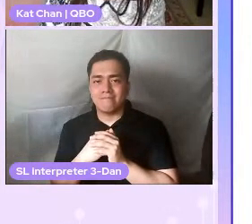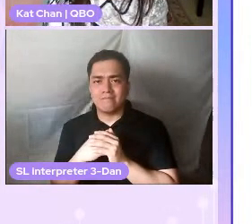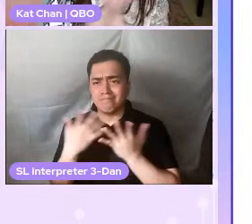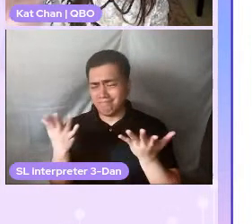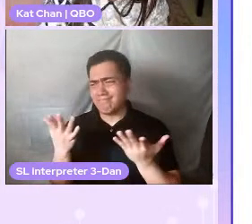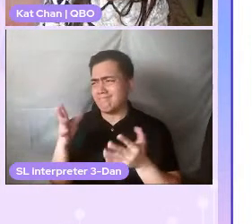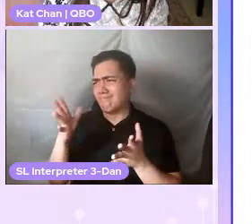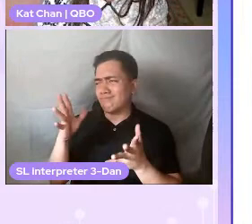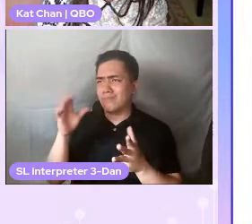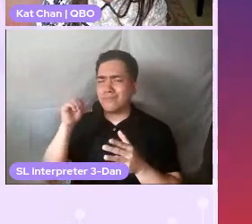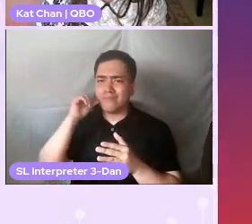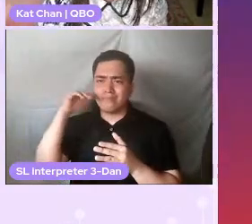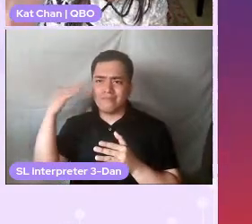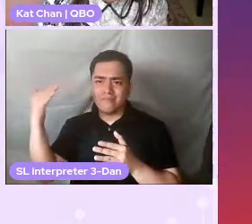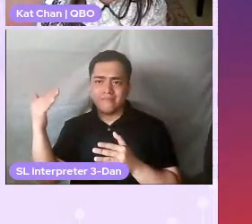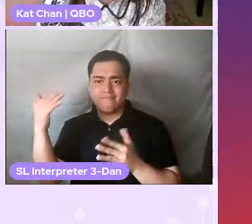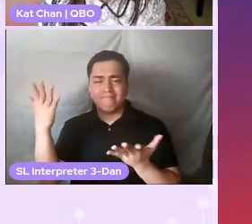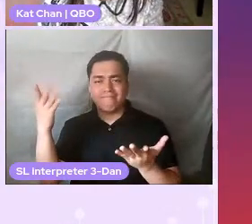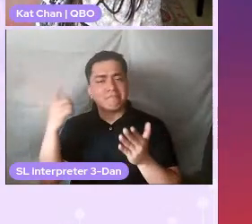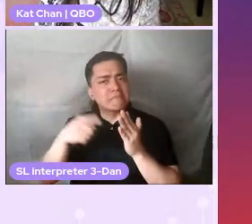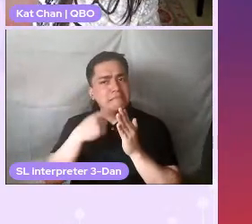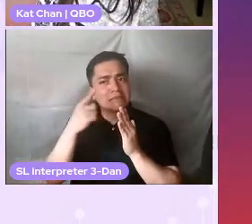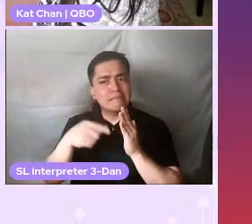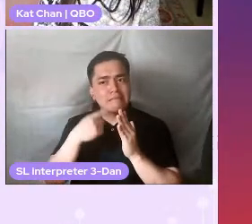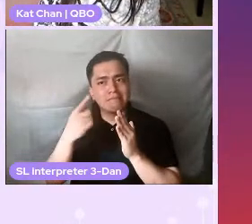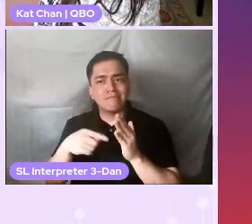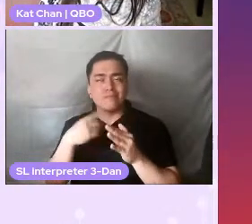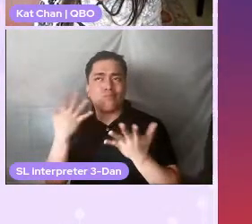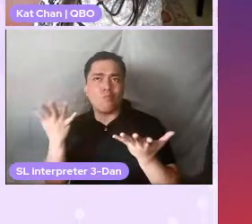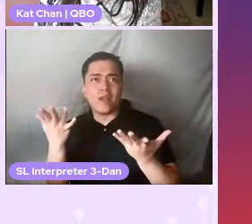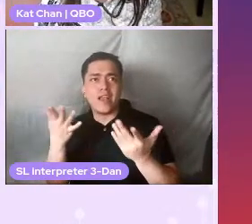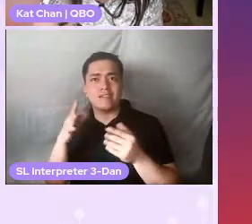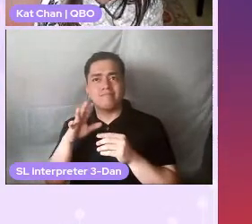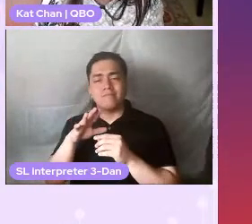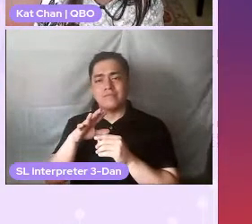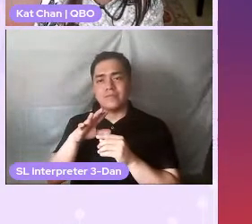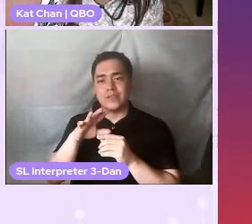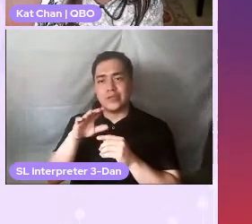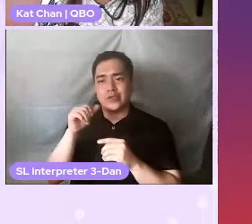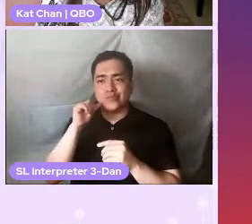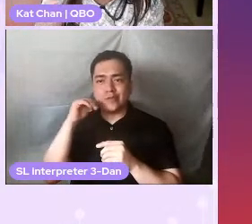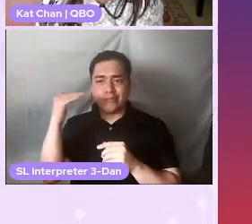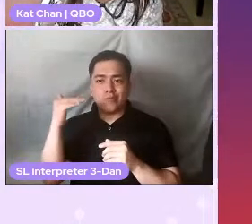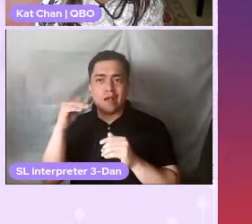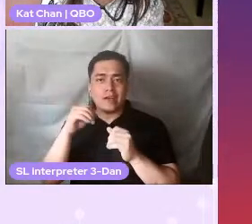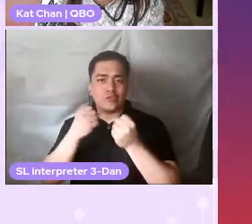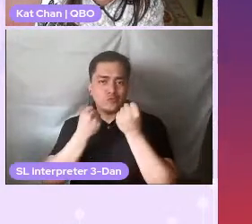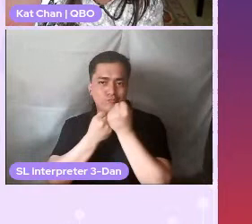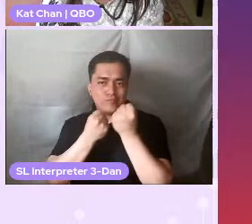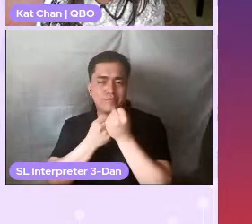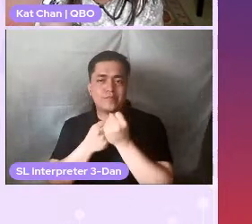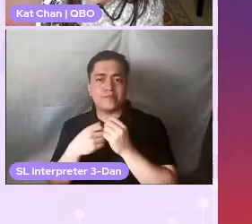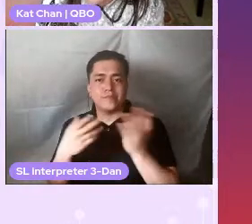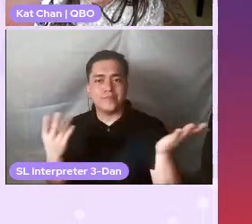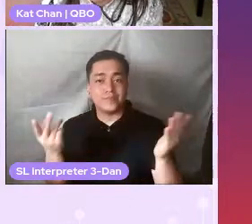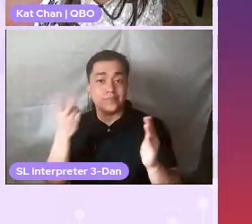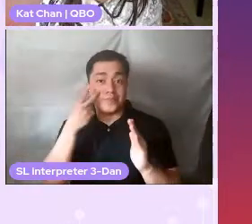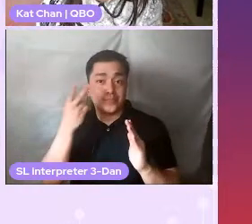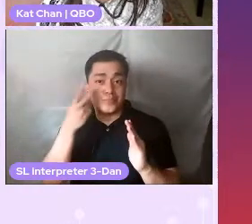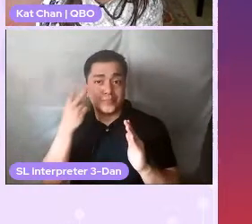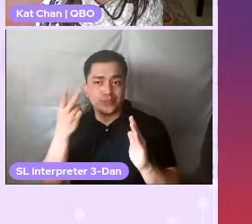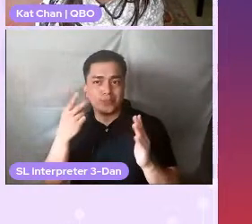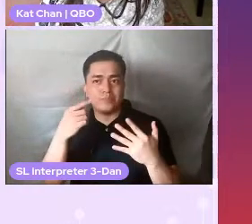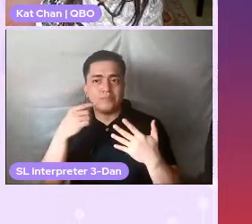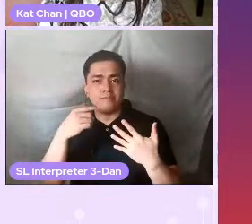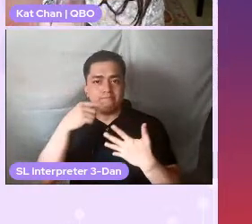just that, like, minsan kulang lang sa spotlight, no? So now we have over 250 female founders that are part of